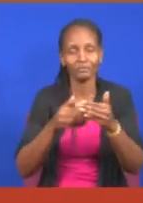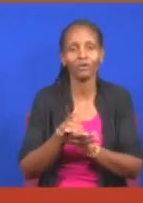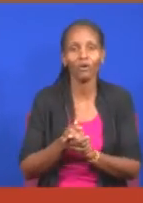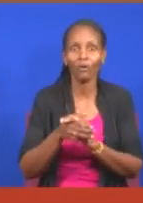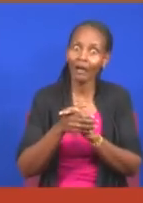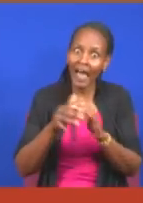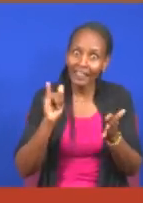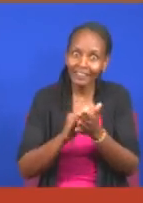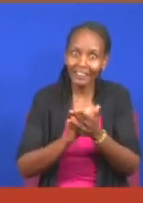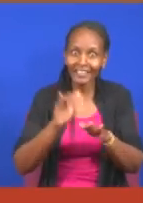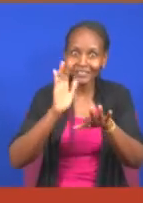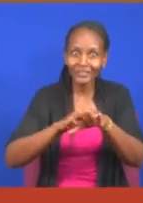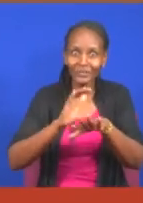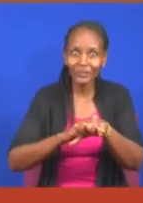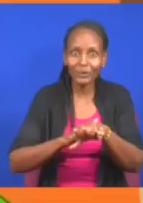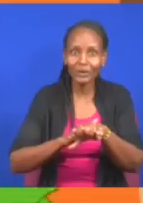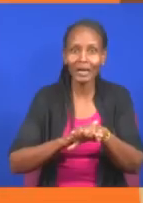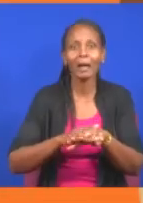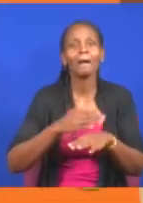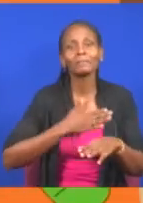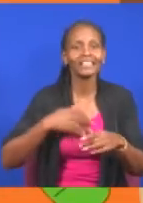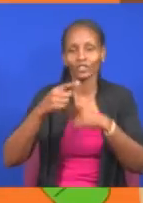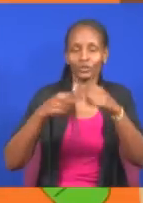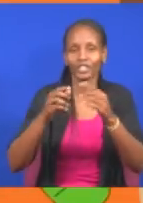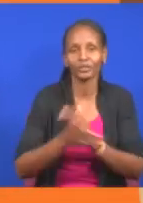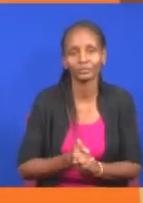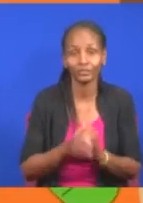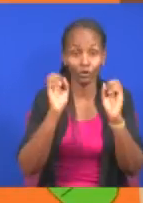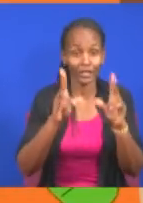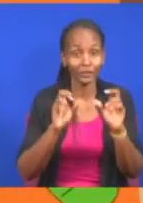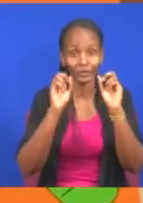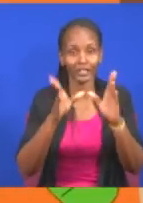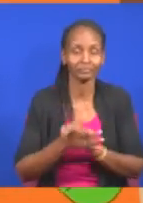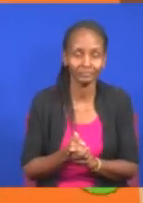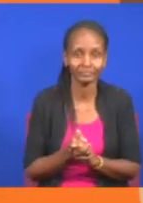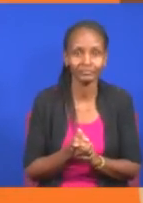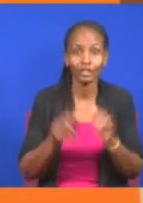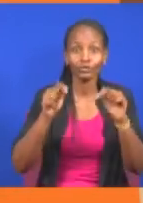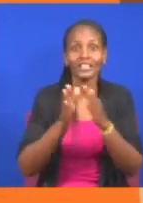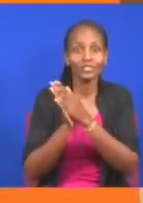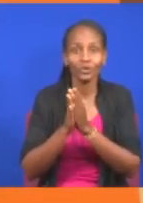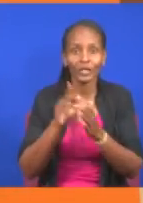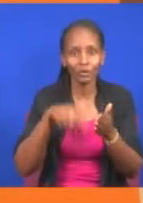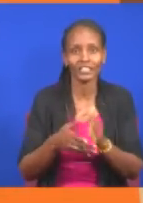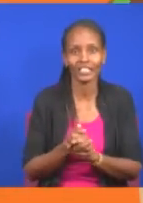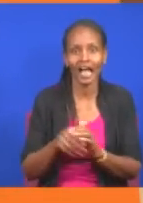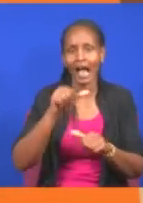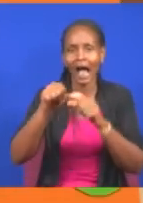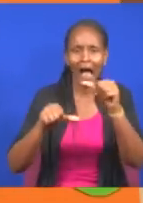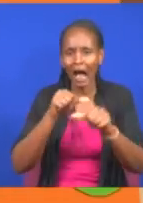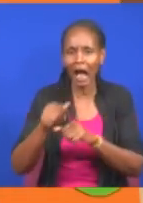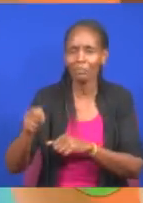is great, Holy. Please go on. Okay, calm down. Today's story is about an